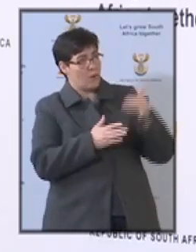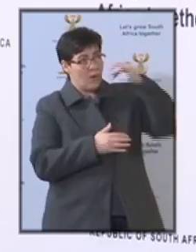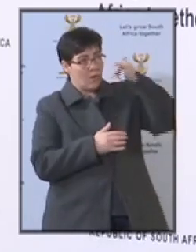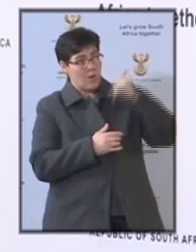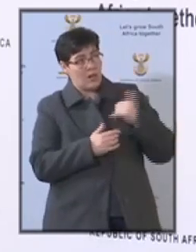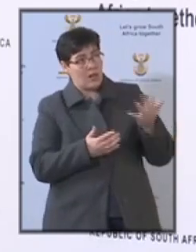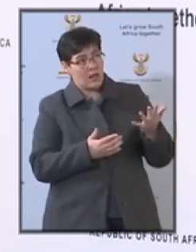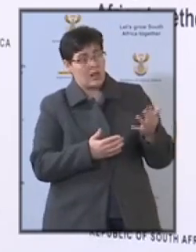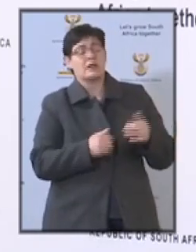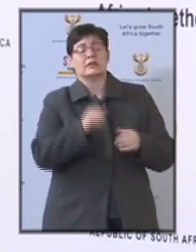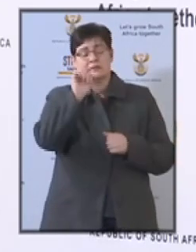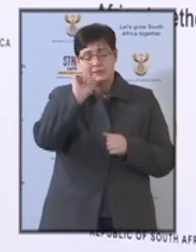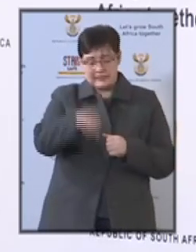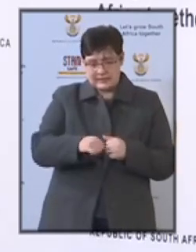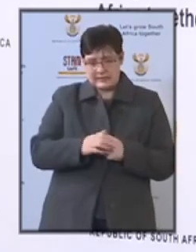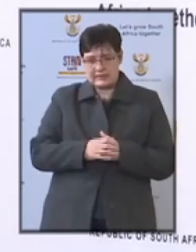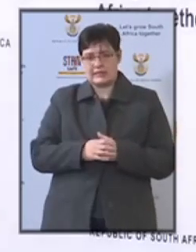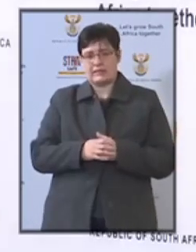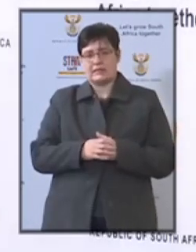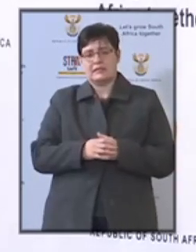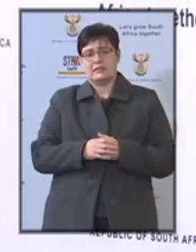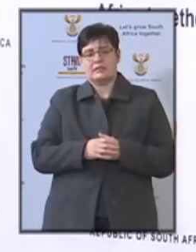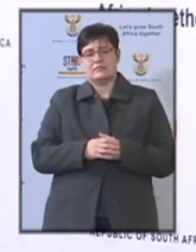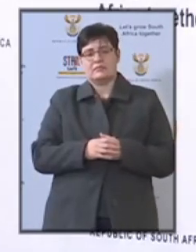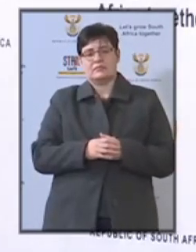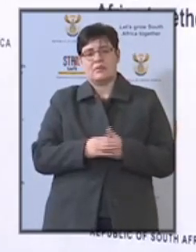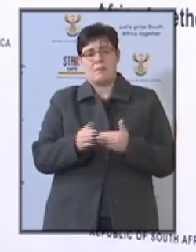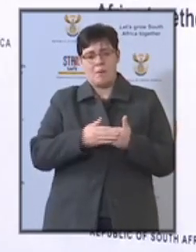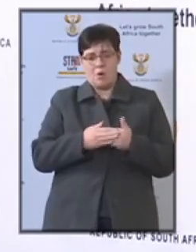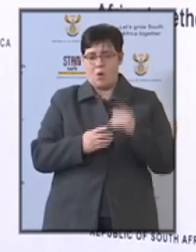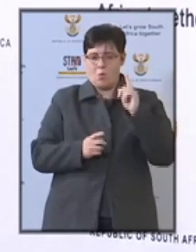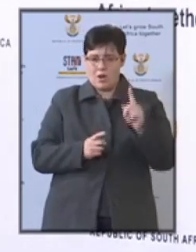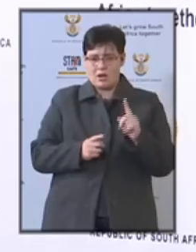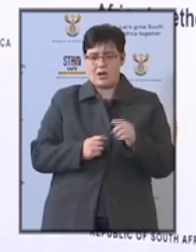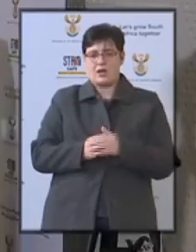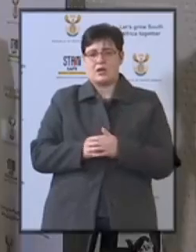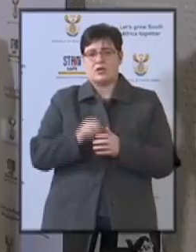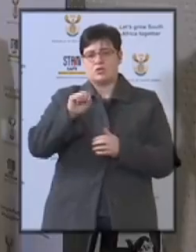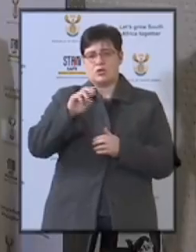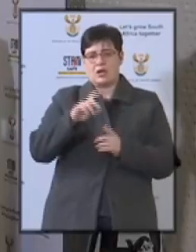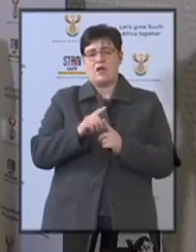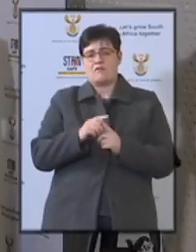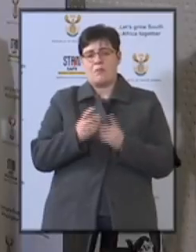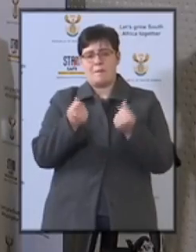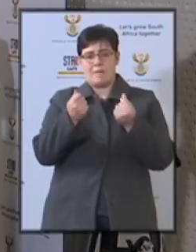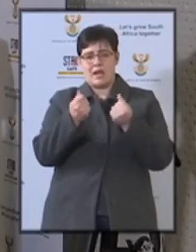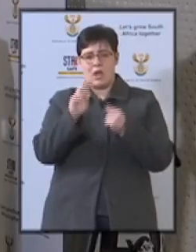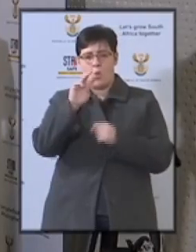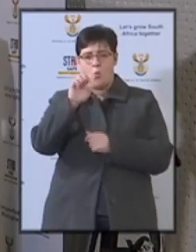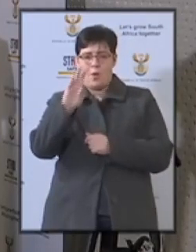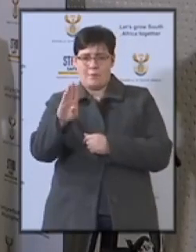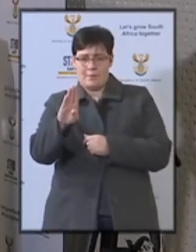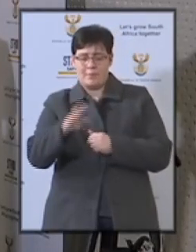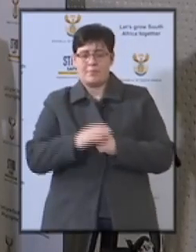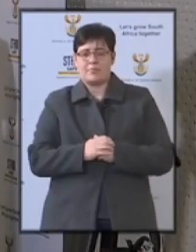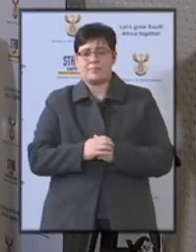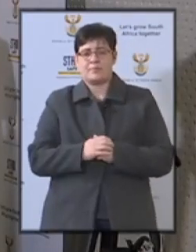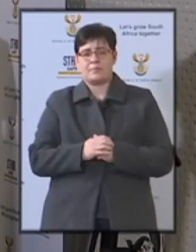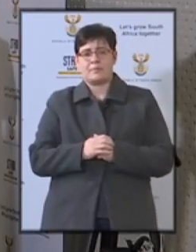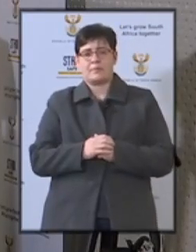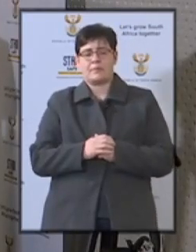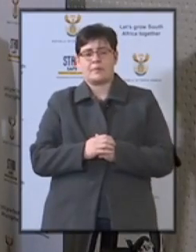caller? Yes, thanks, Chair. Thank we you. Do have one caller, Suren from MoneyWeb. You can go ahead, Suren.